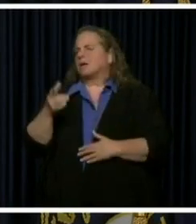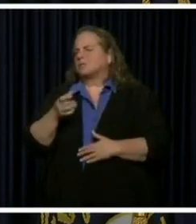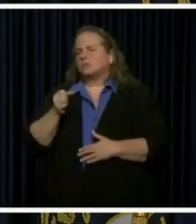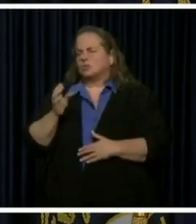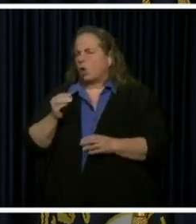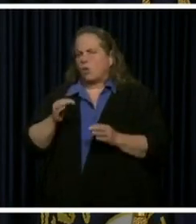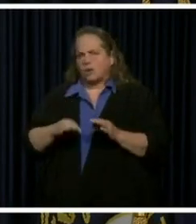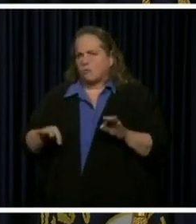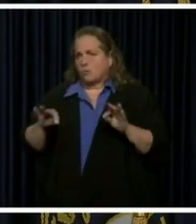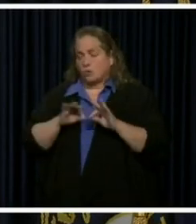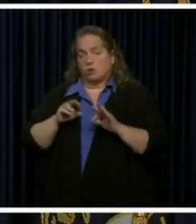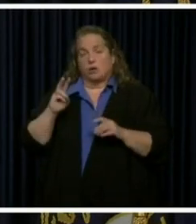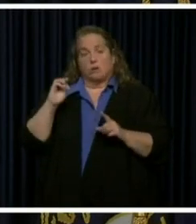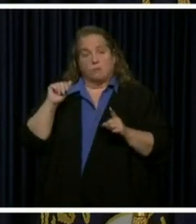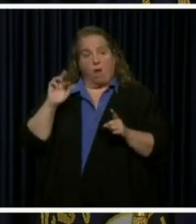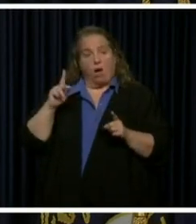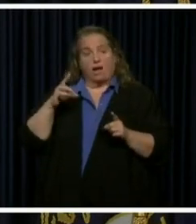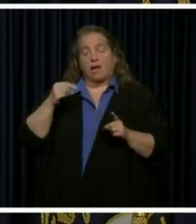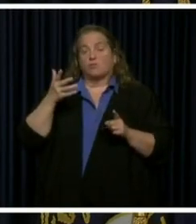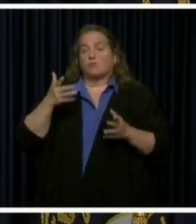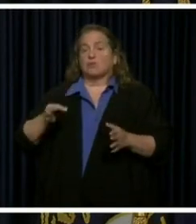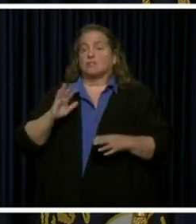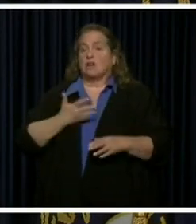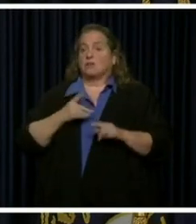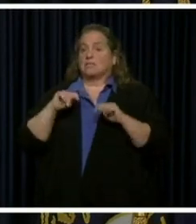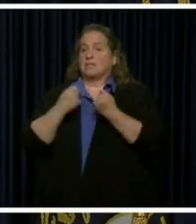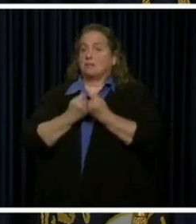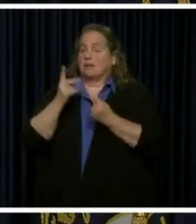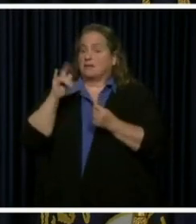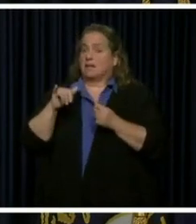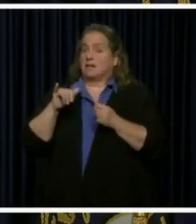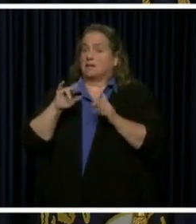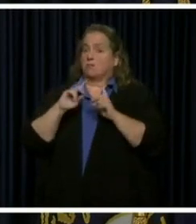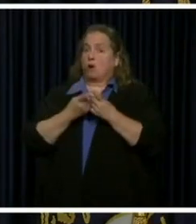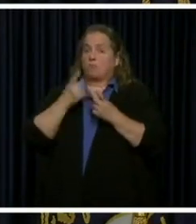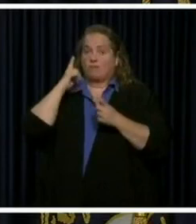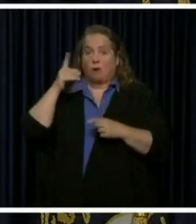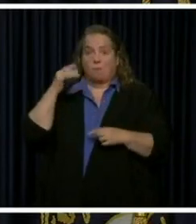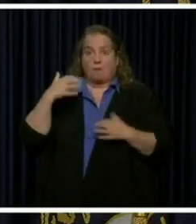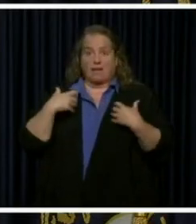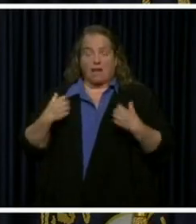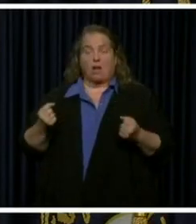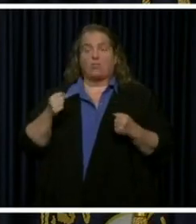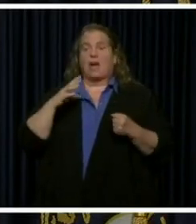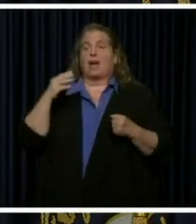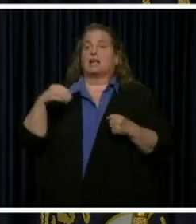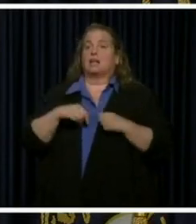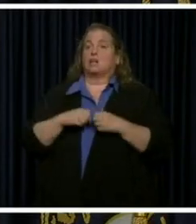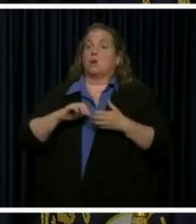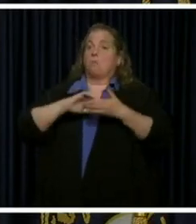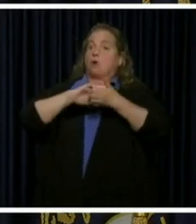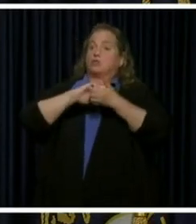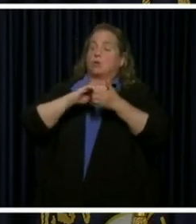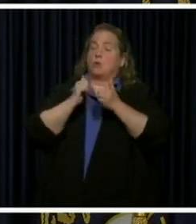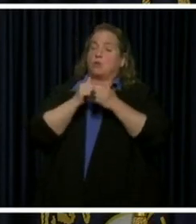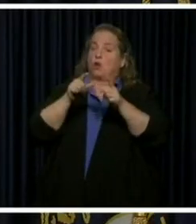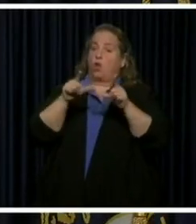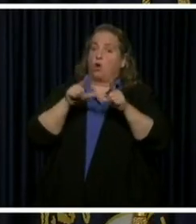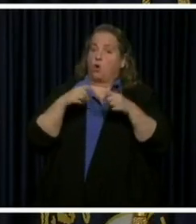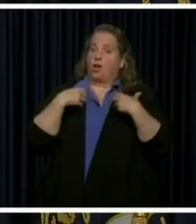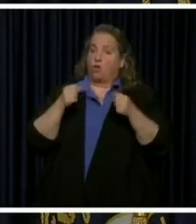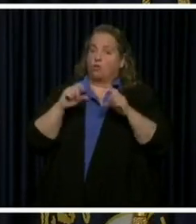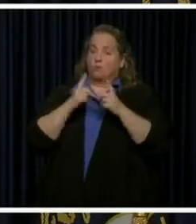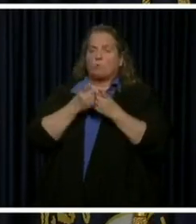absolutely important. So while Mark and the rest of our team at Kentucky Department for Public Health and in partnership with the local health departments are going to work very,